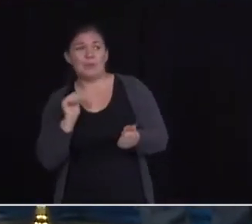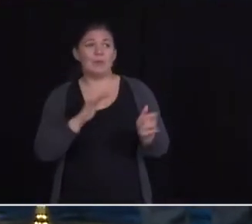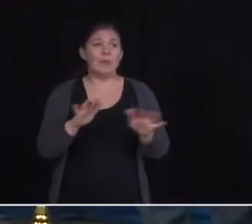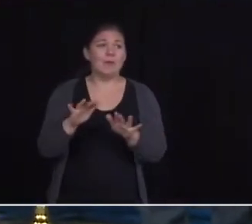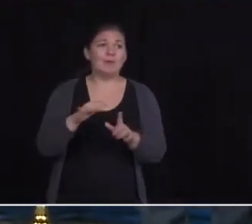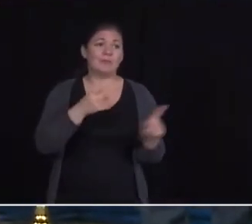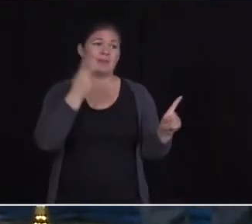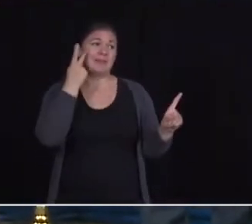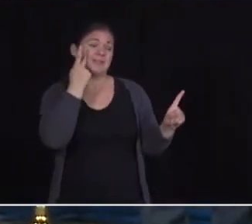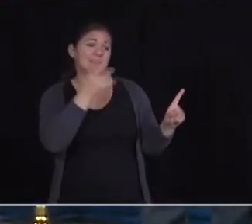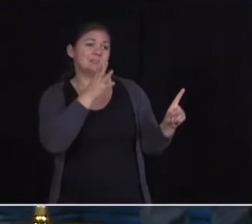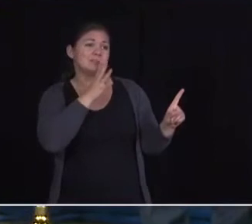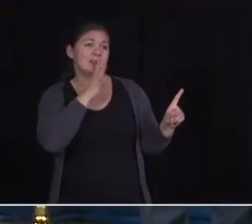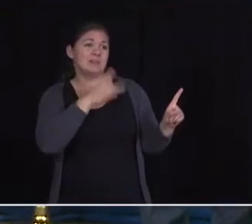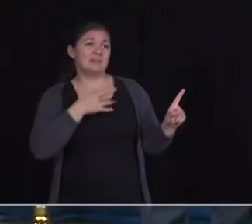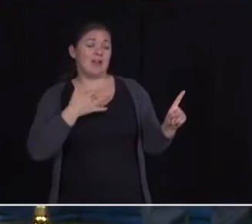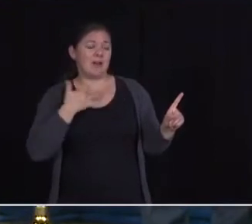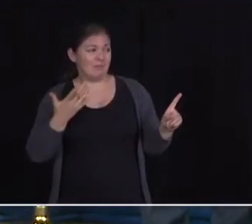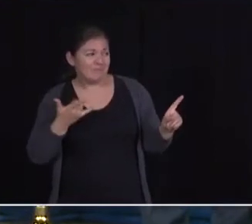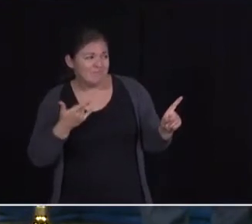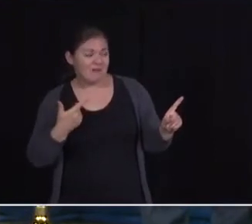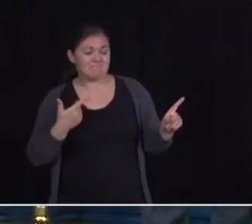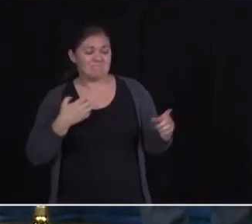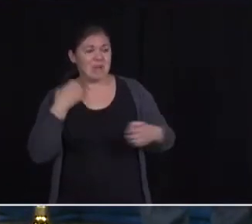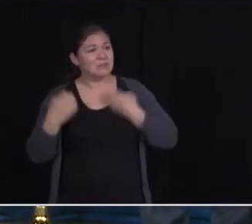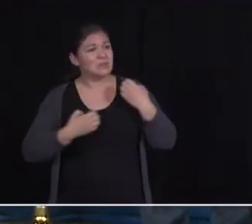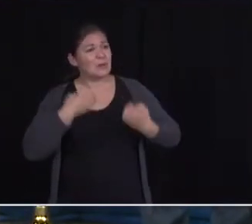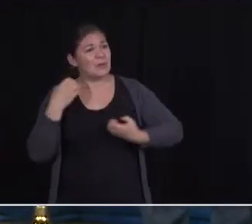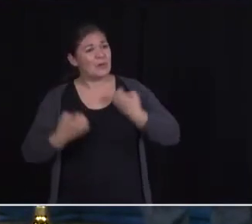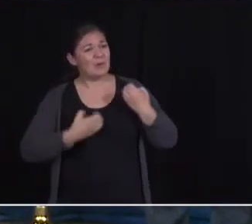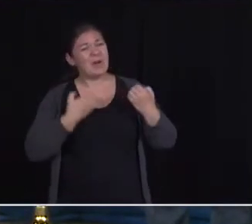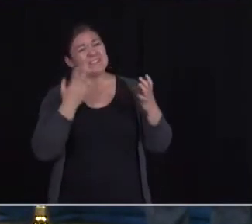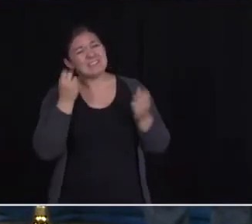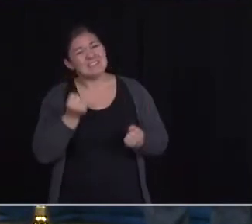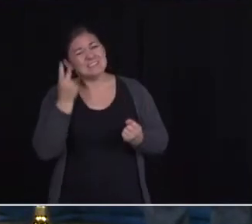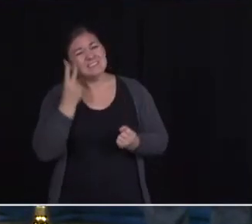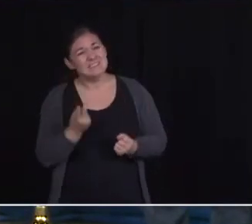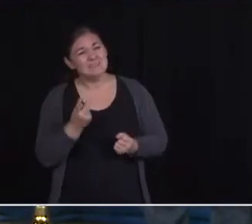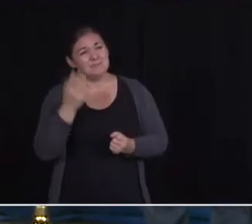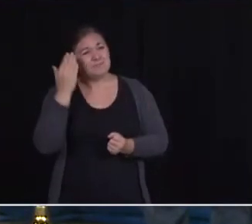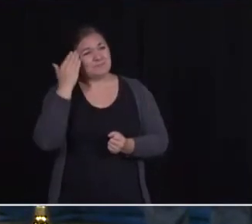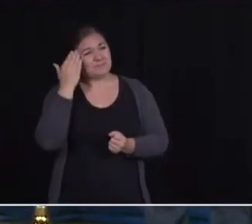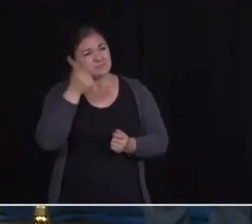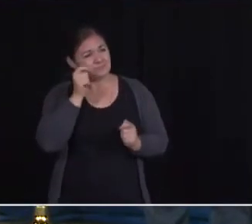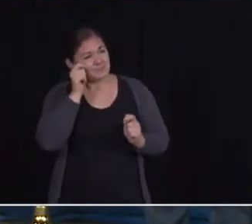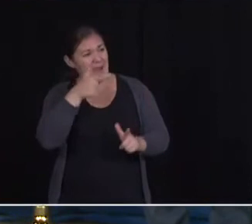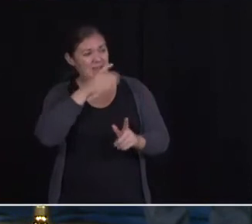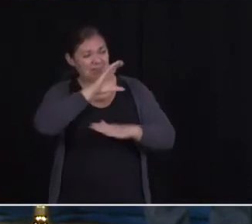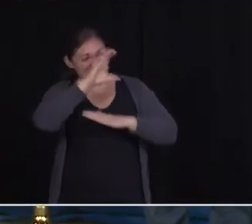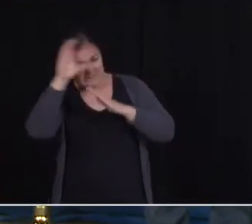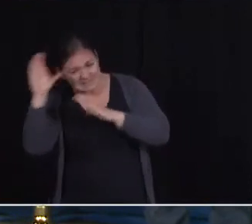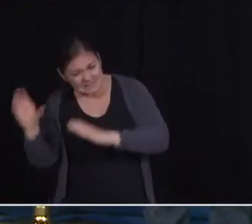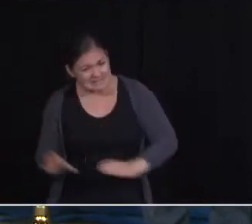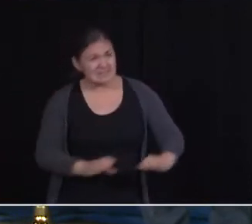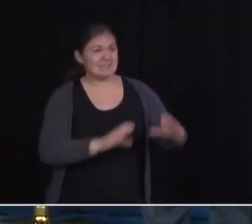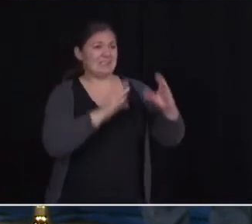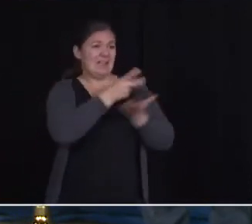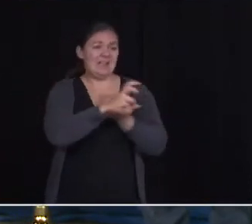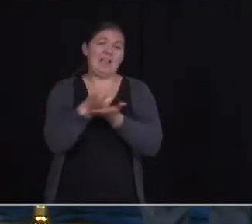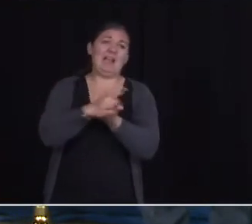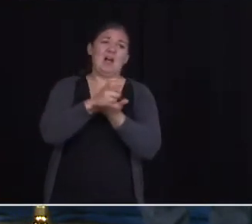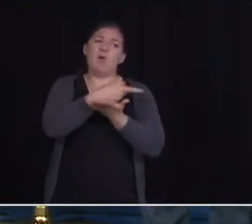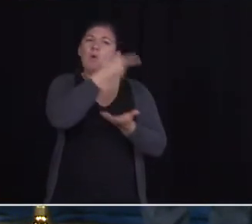business owners. You said that you were up all night thinking about this. I'm wondering if you could tell us what you were thinking about, and ultimately, what was the red line